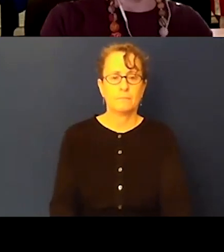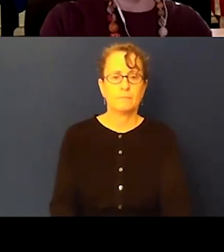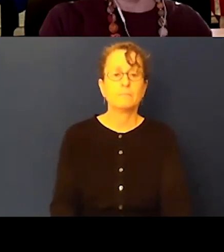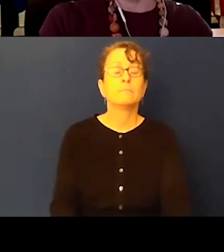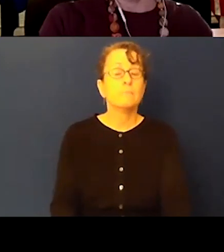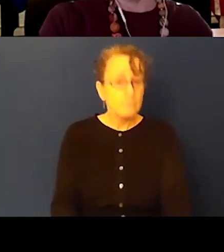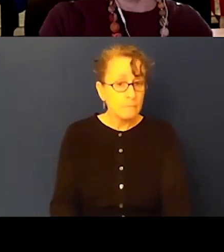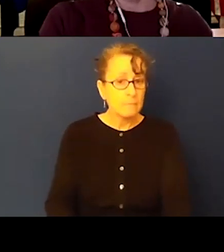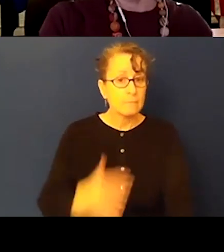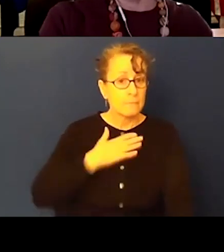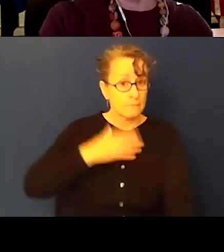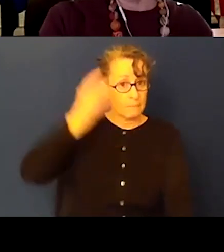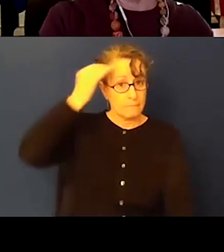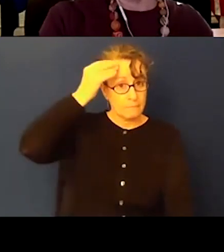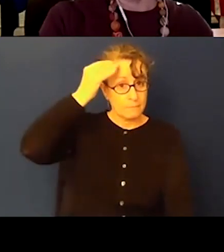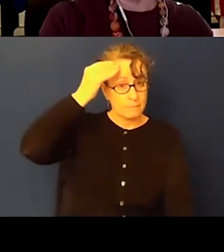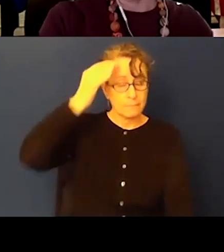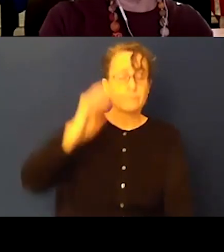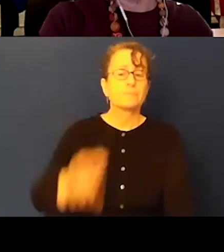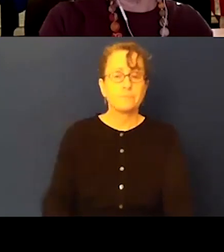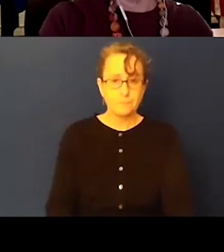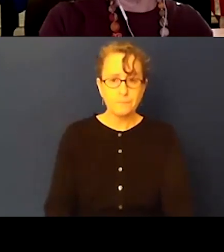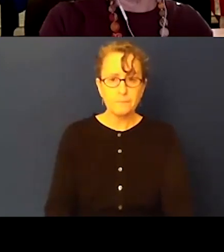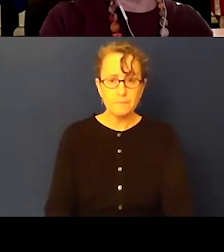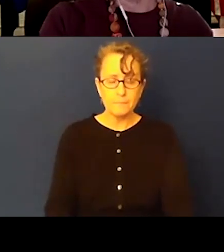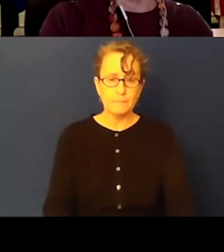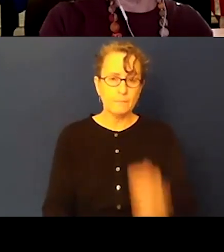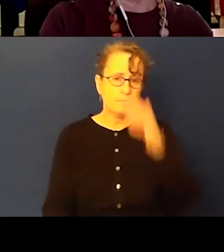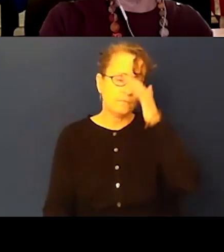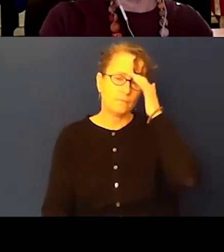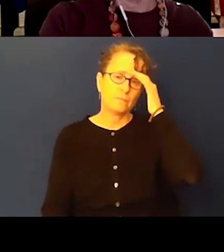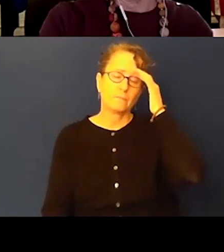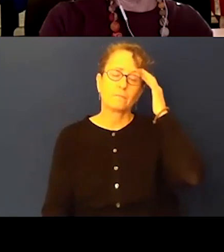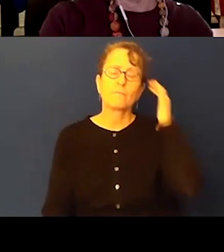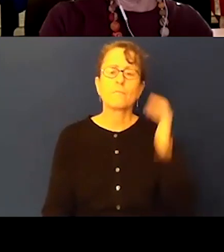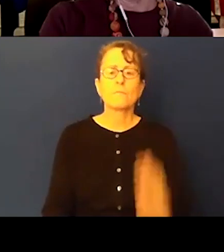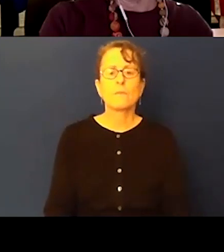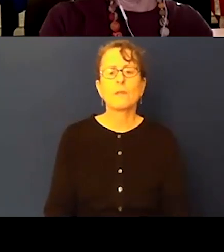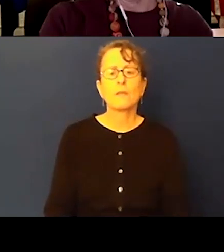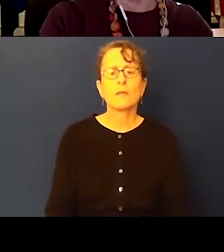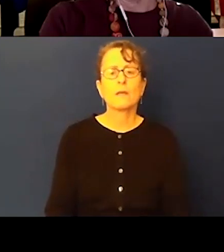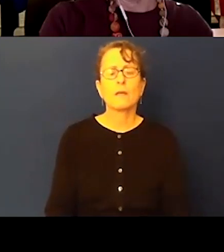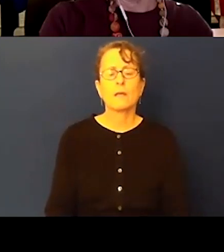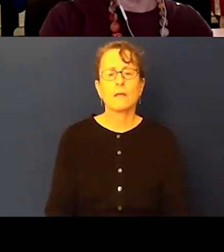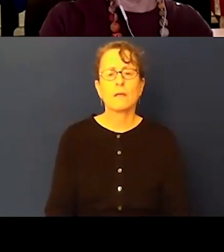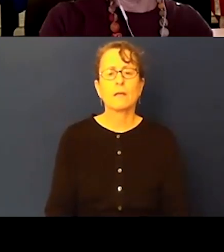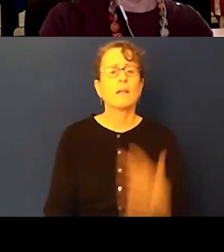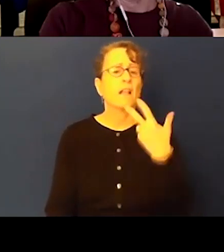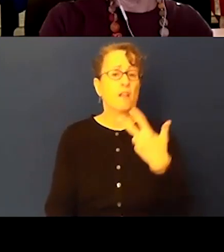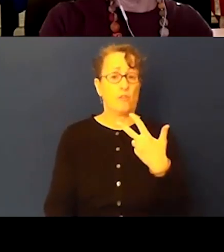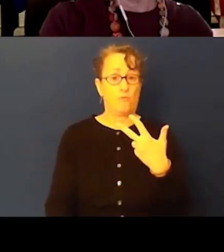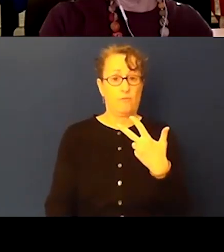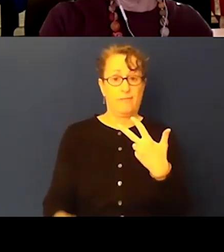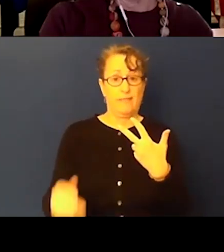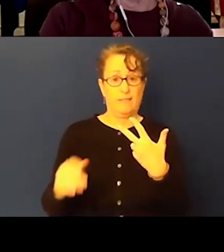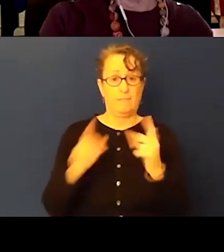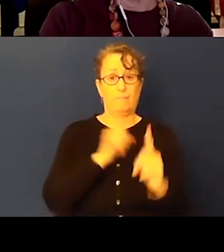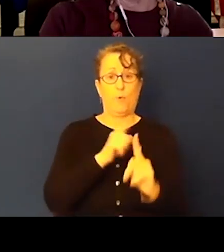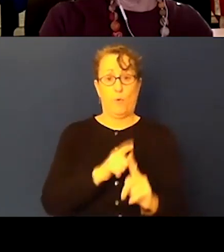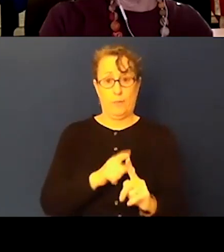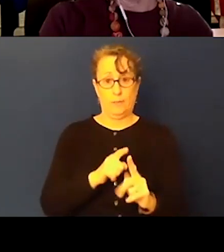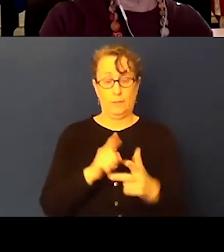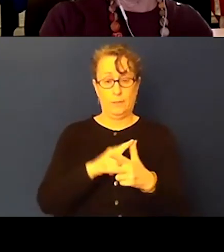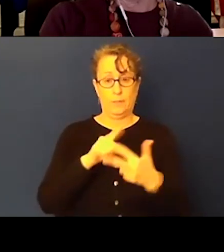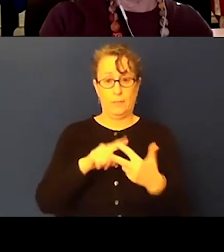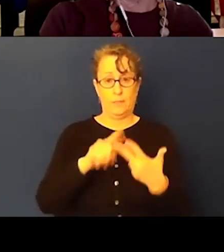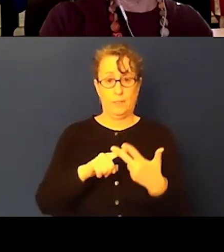thinking that I wanted to come up with an idea that would encompass three principles. One is do